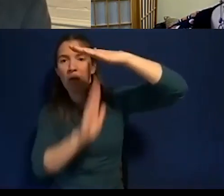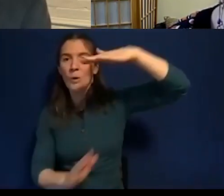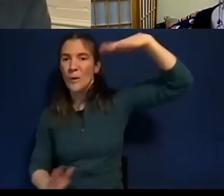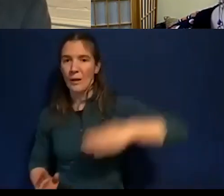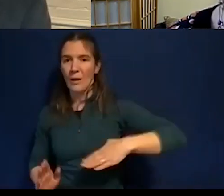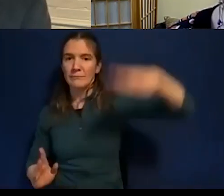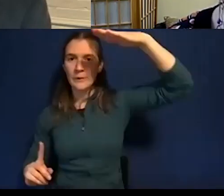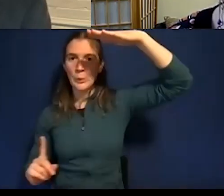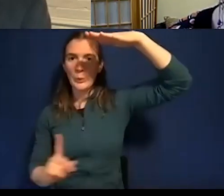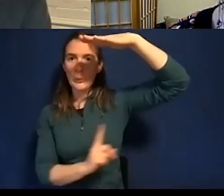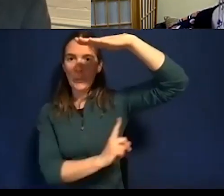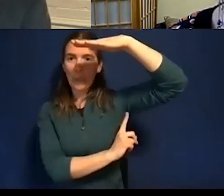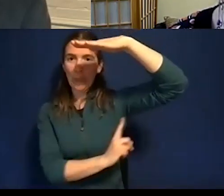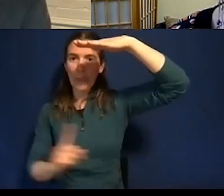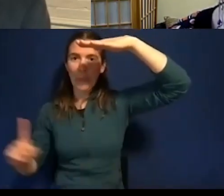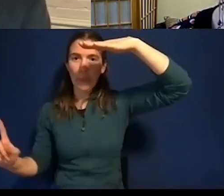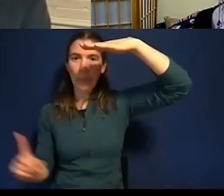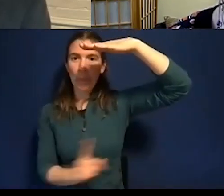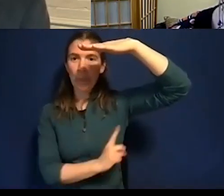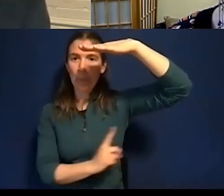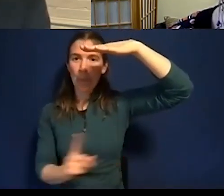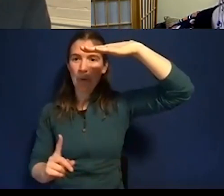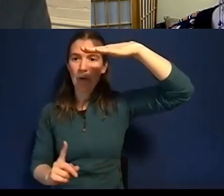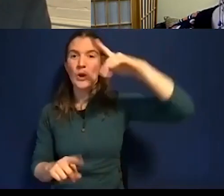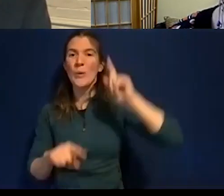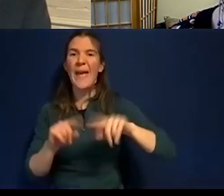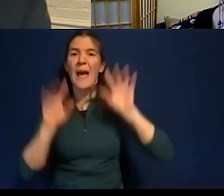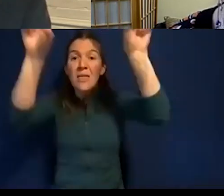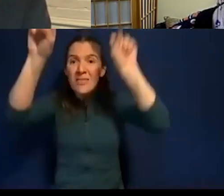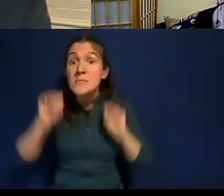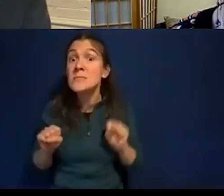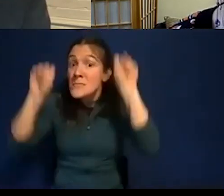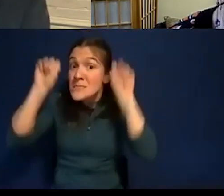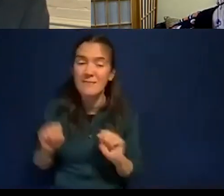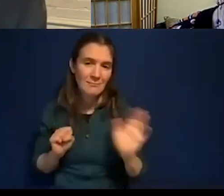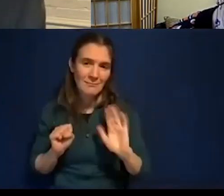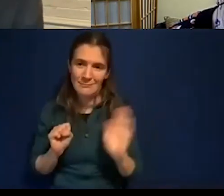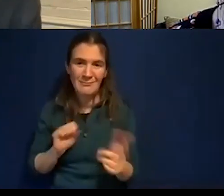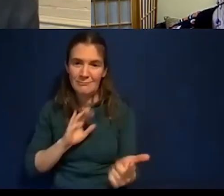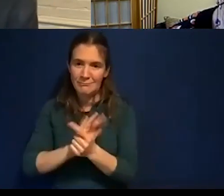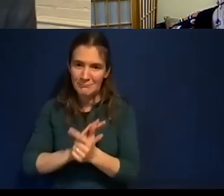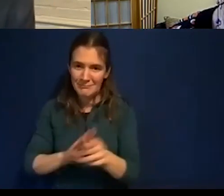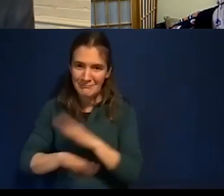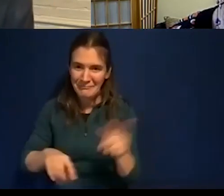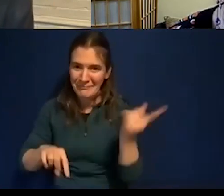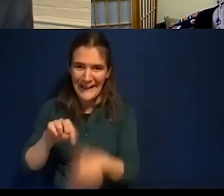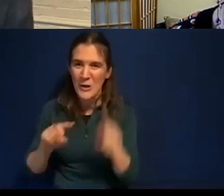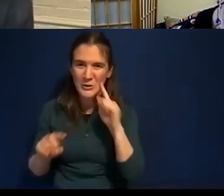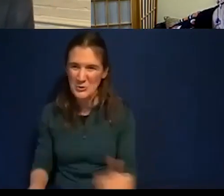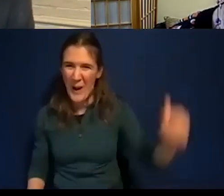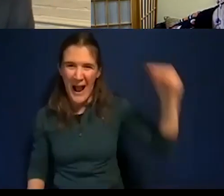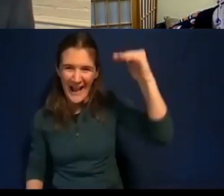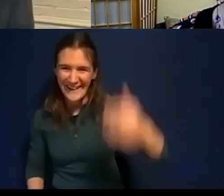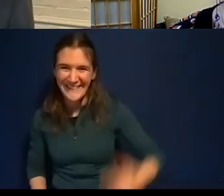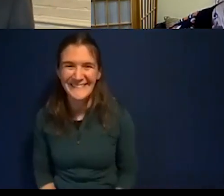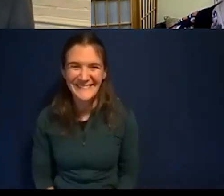like hitting it. So discourages pull-ups. Yes, Tim, that's right. Yeah. Great.